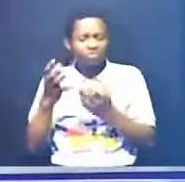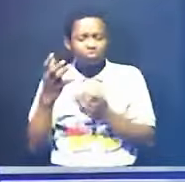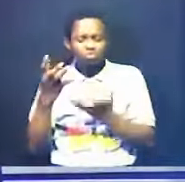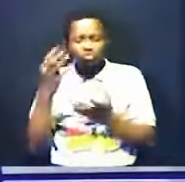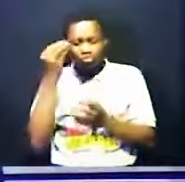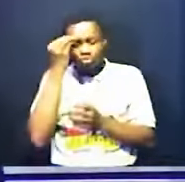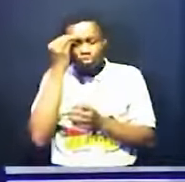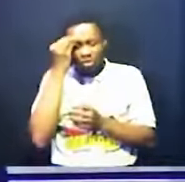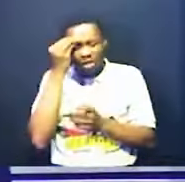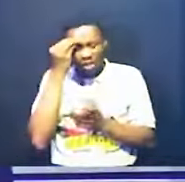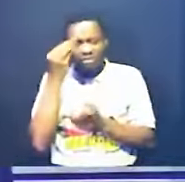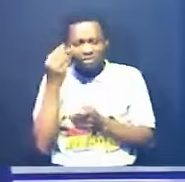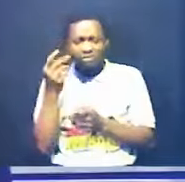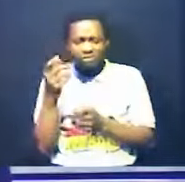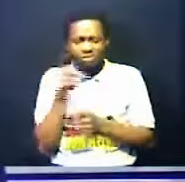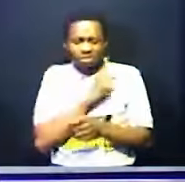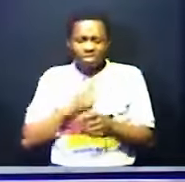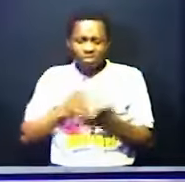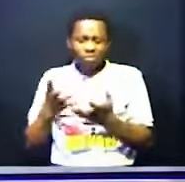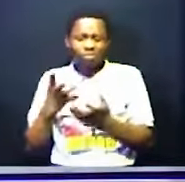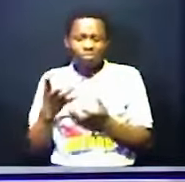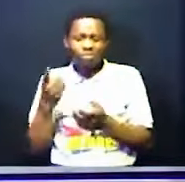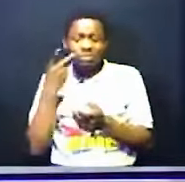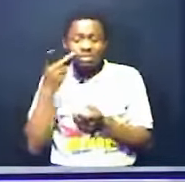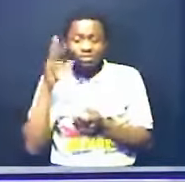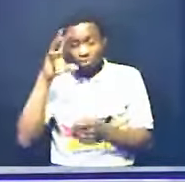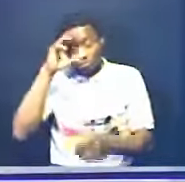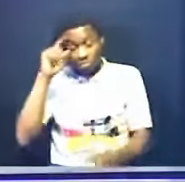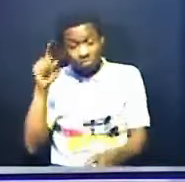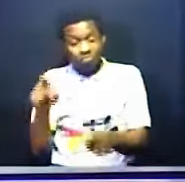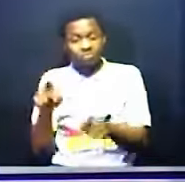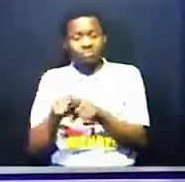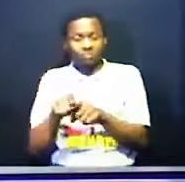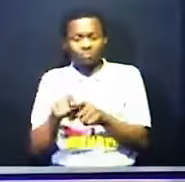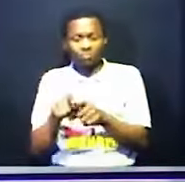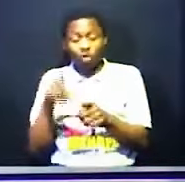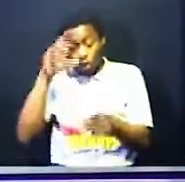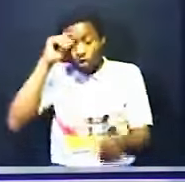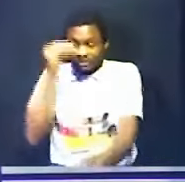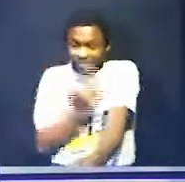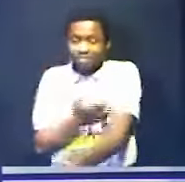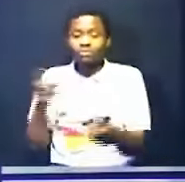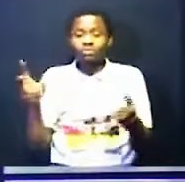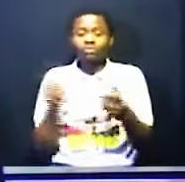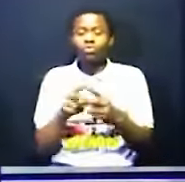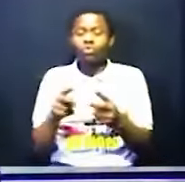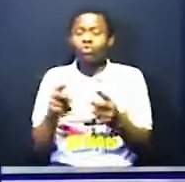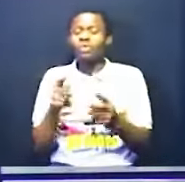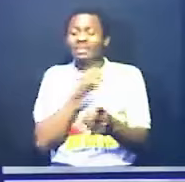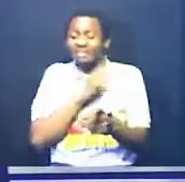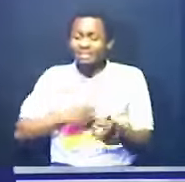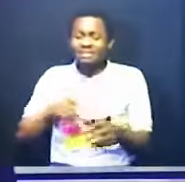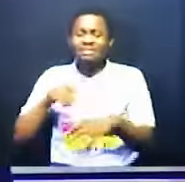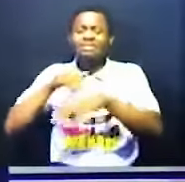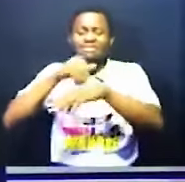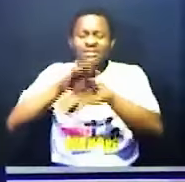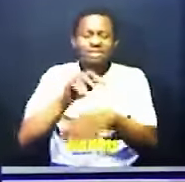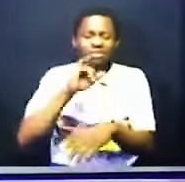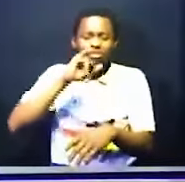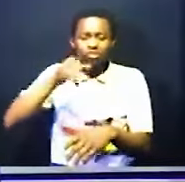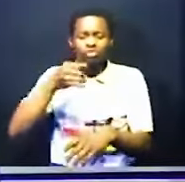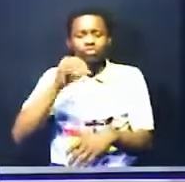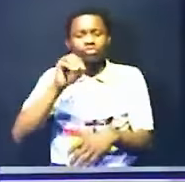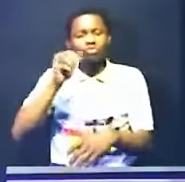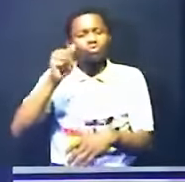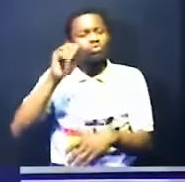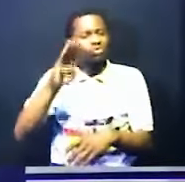Joab, to go and fetch Absalom back home. Into Joab na oyɛ ɔhene no adwumayɛfo no bi no ɔhene